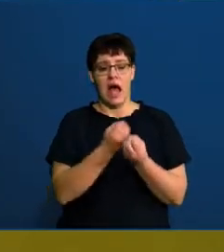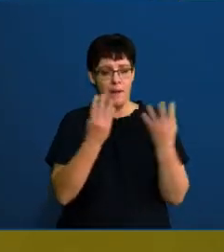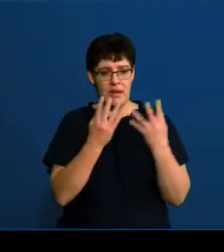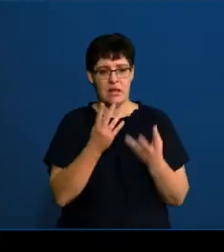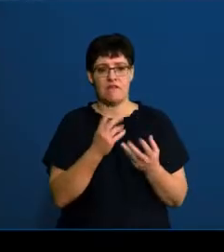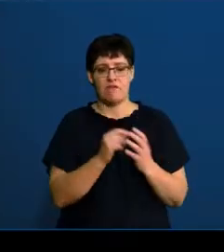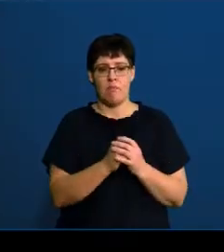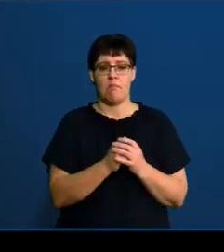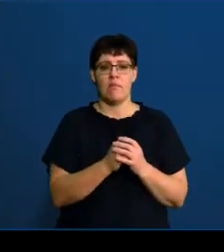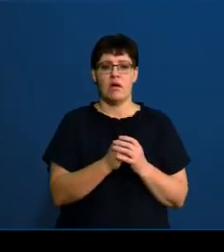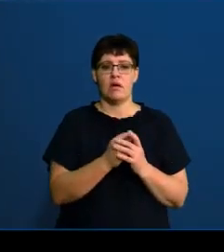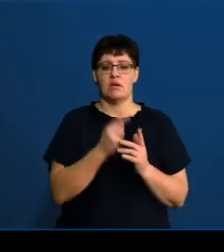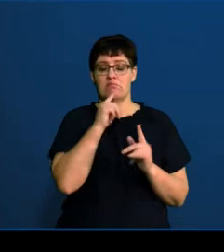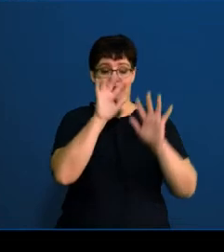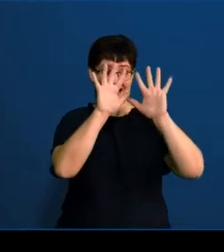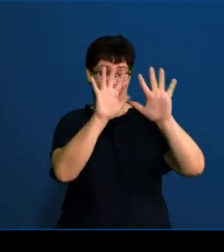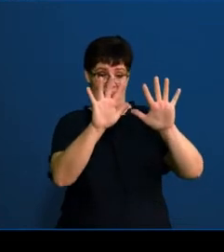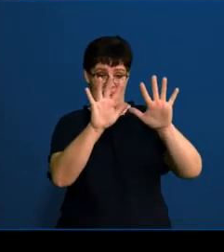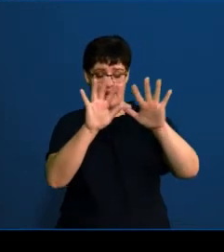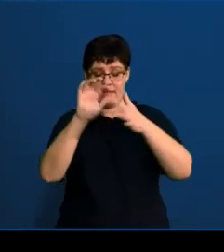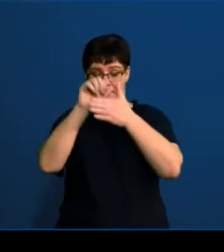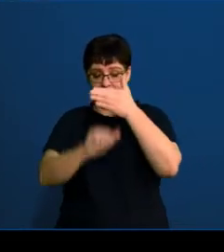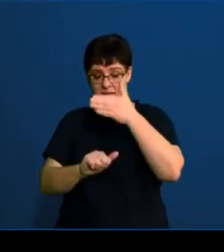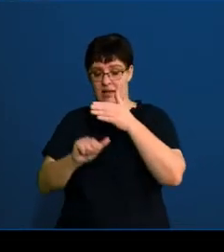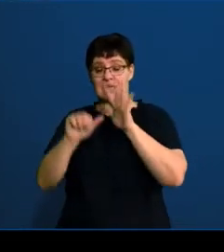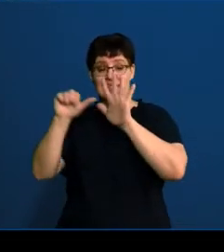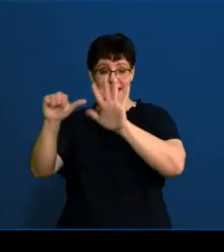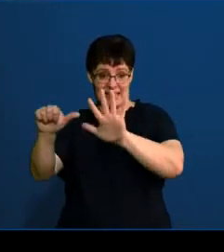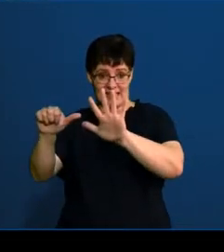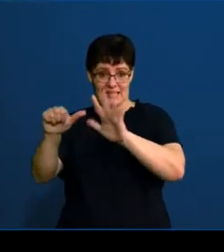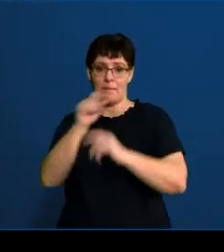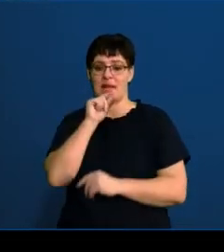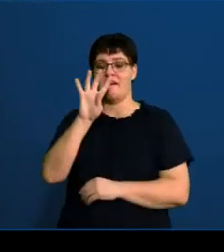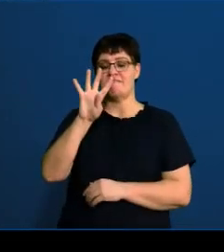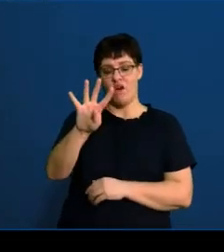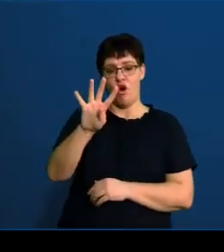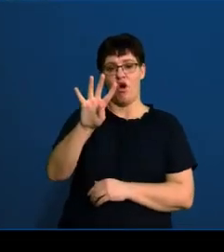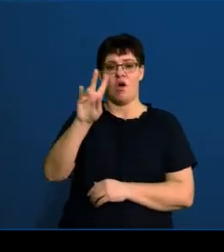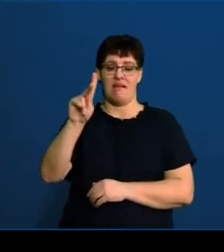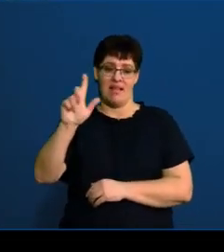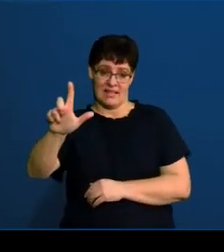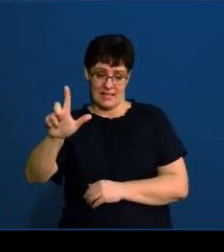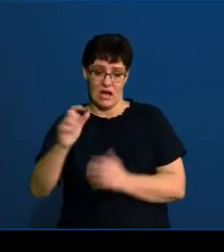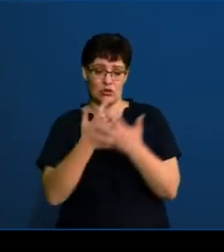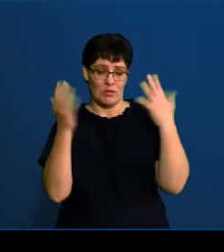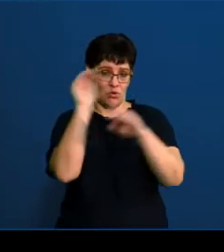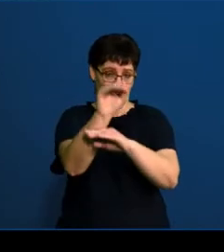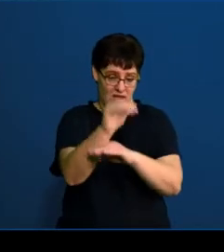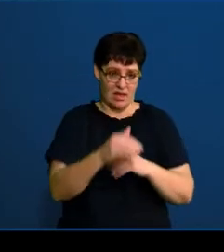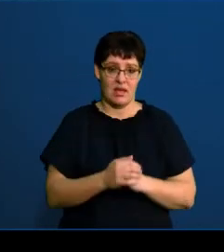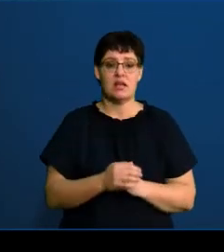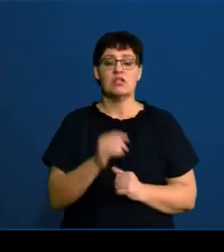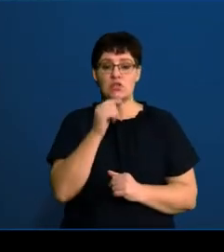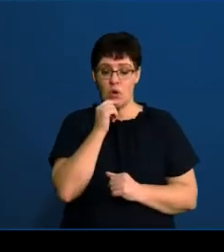So I can see from my 10 minus my 6 is 4 kilolitres. So 4 kilolitres are in